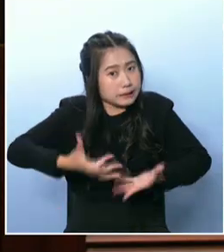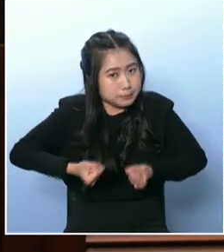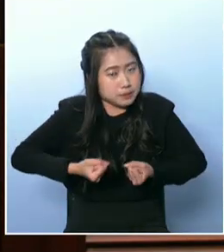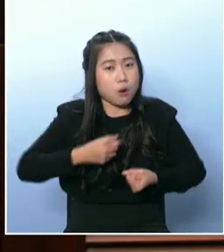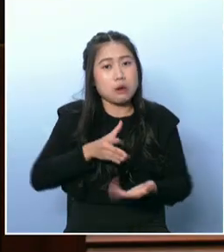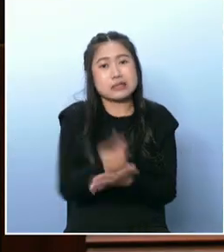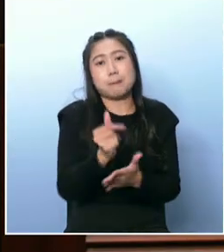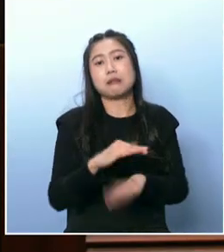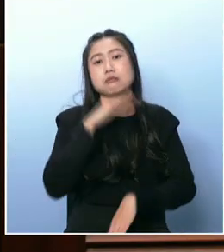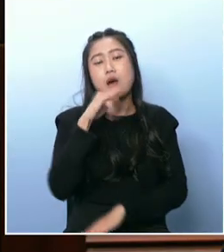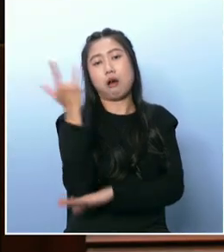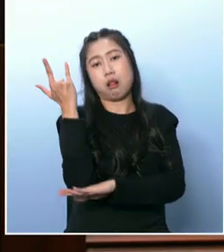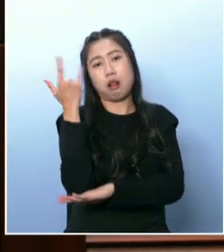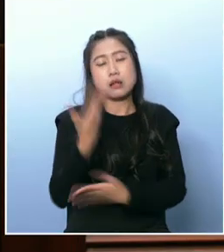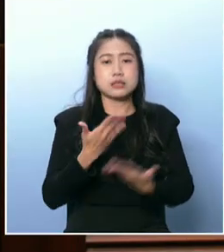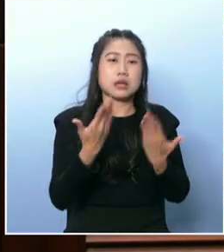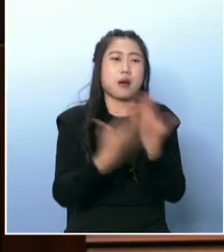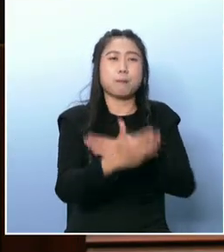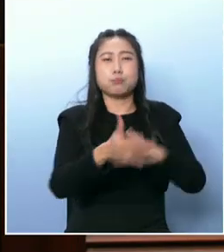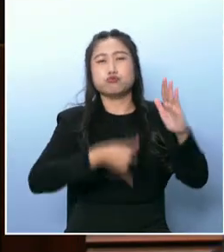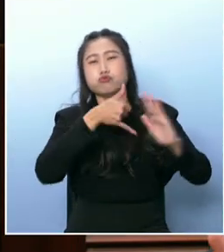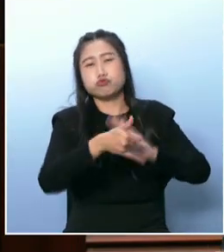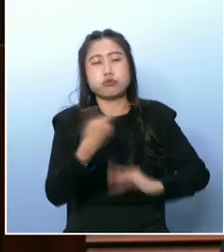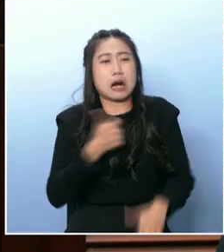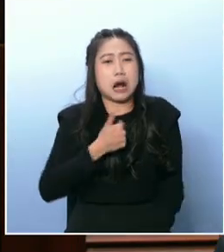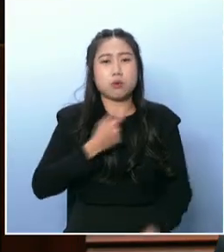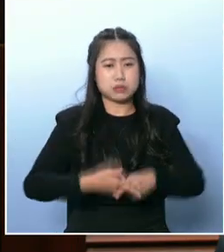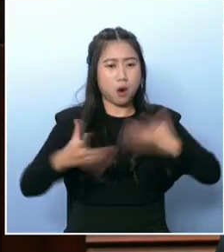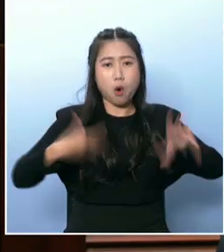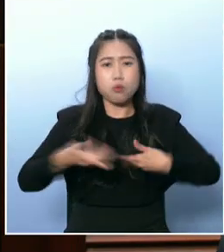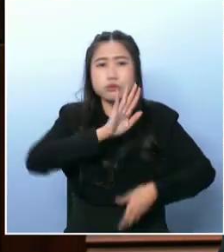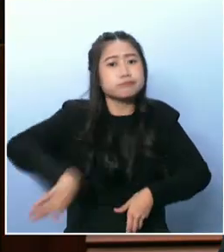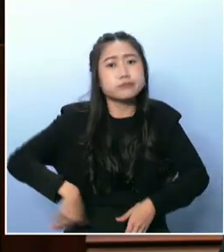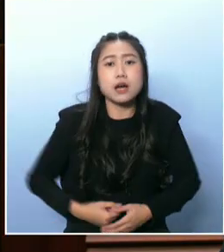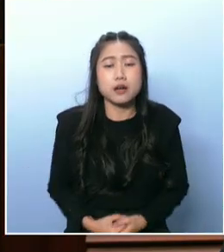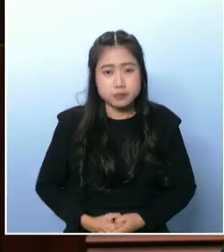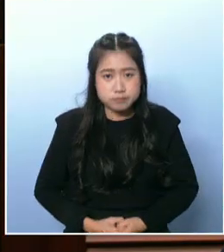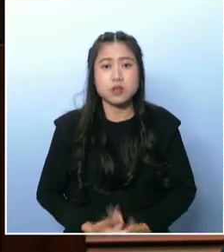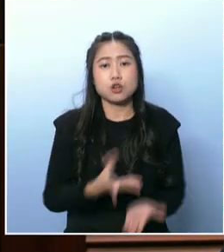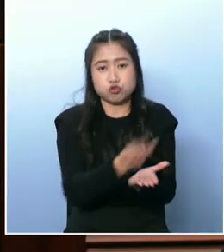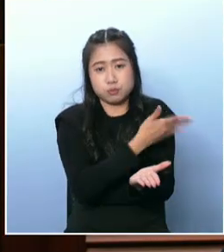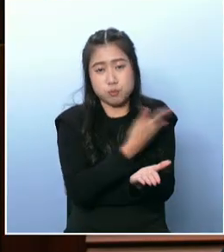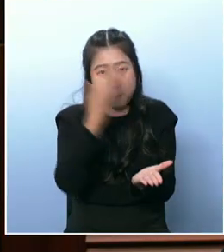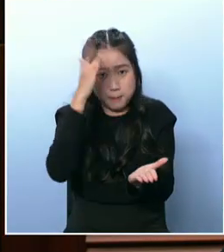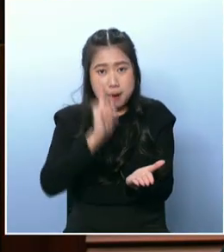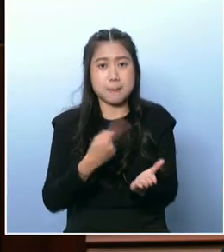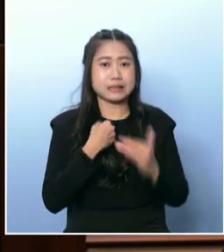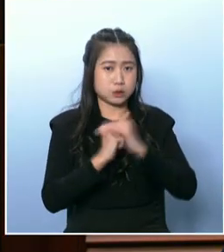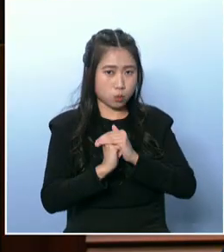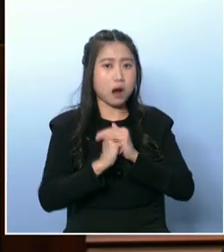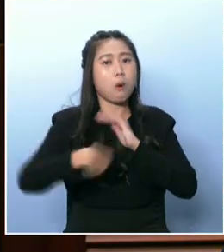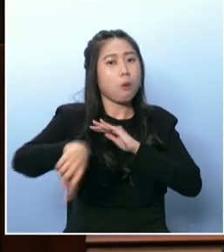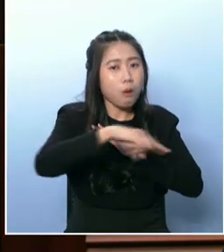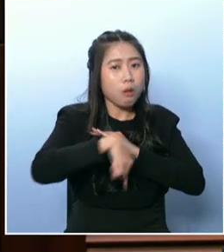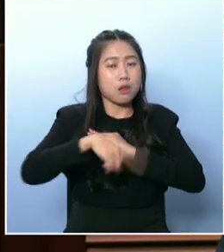of your existing services. But you now have a waiting time of 10 years. It is unacceptable. If we are